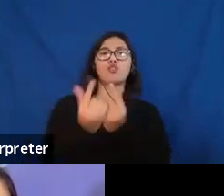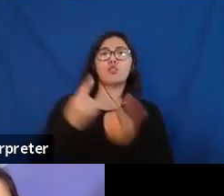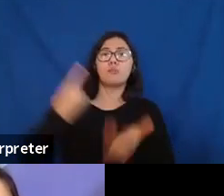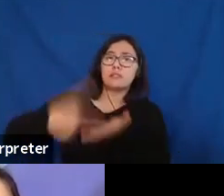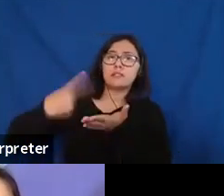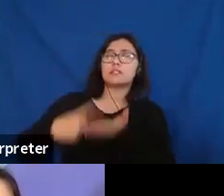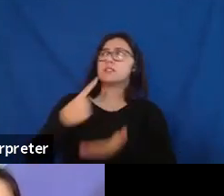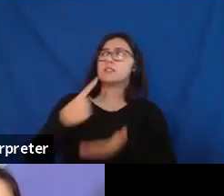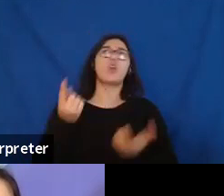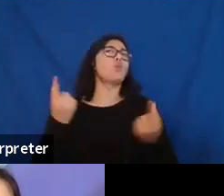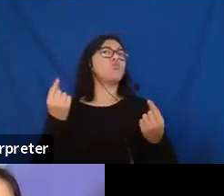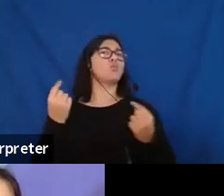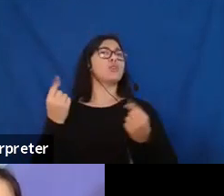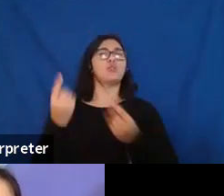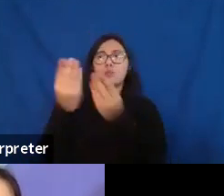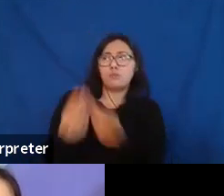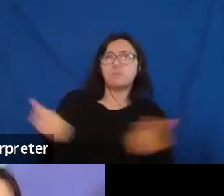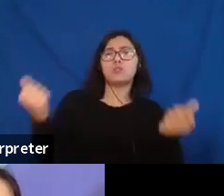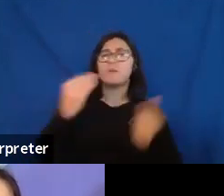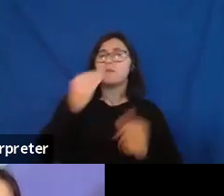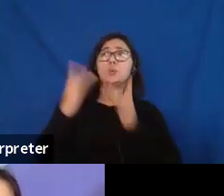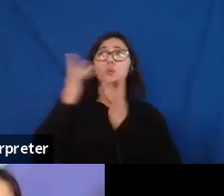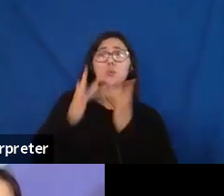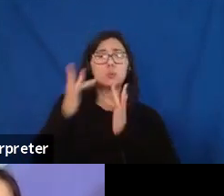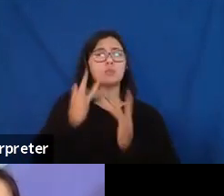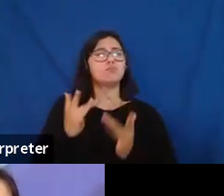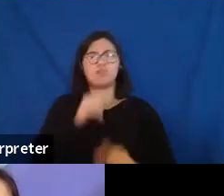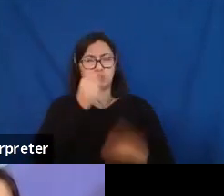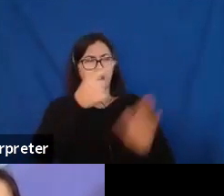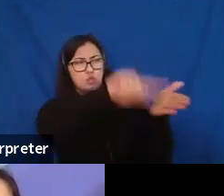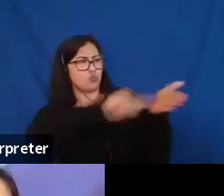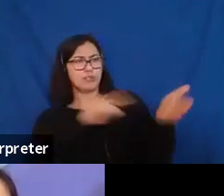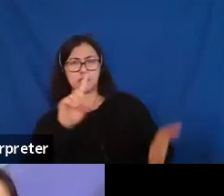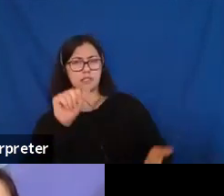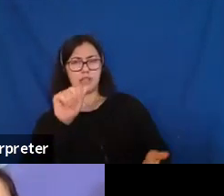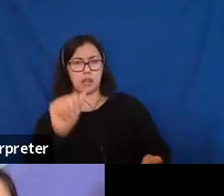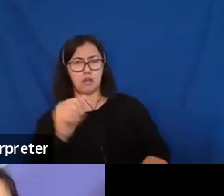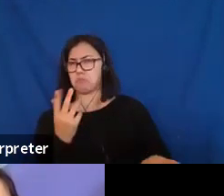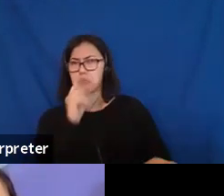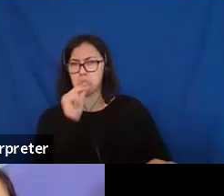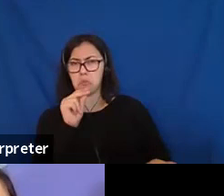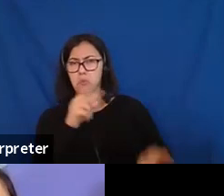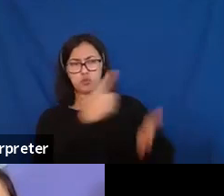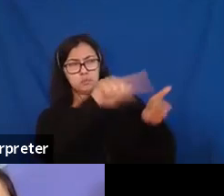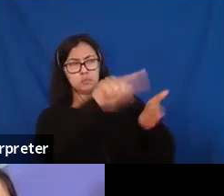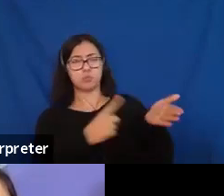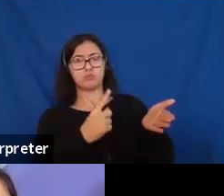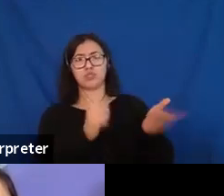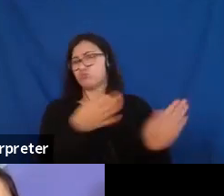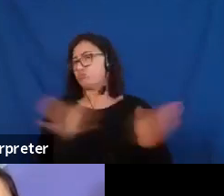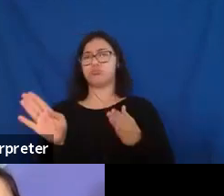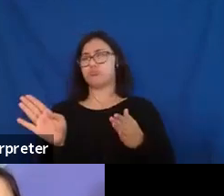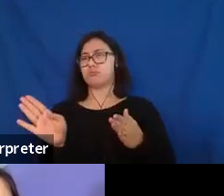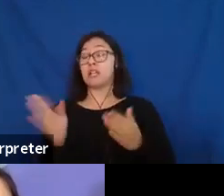some of our children, right? She didn't at all criticize Dana for her comment. But now she gets her